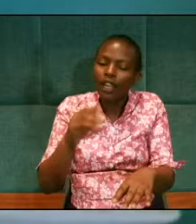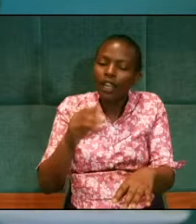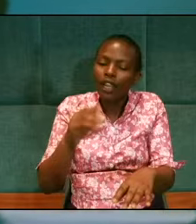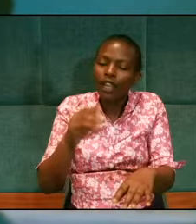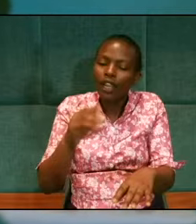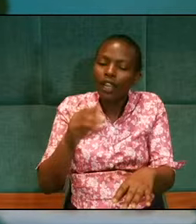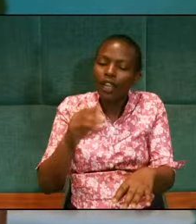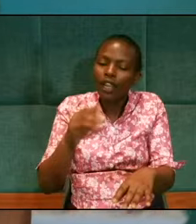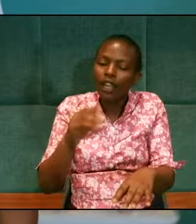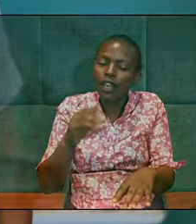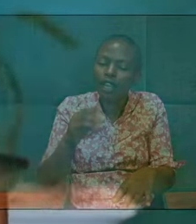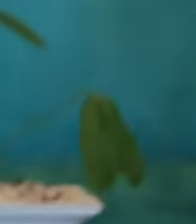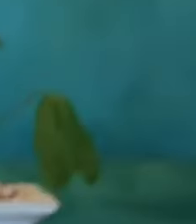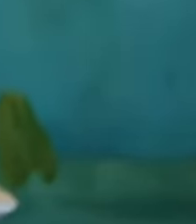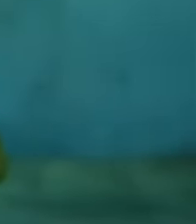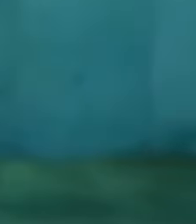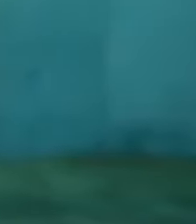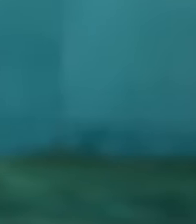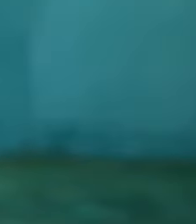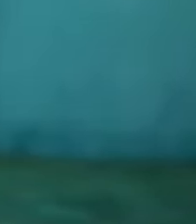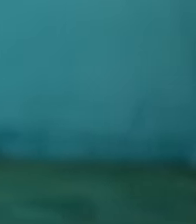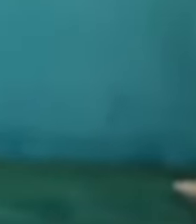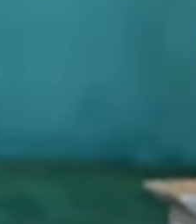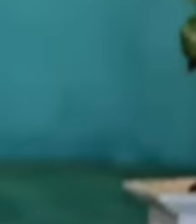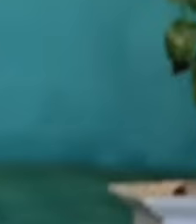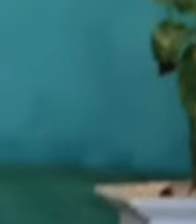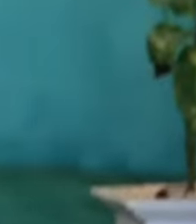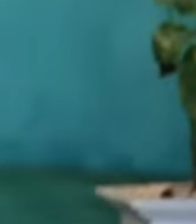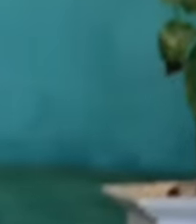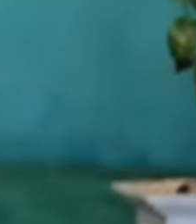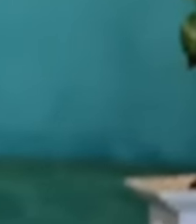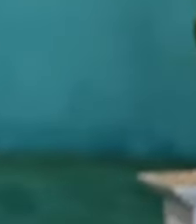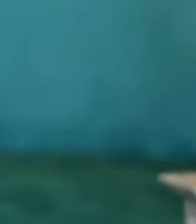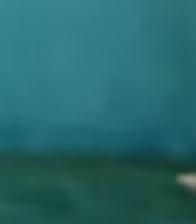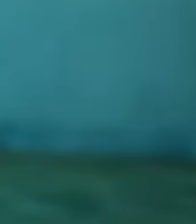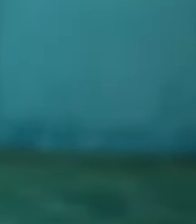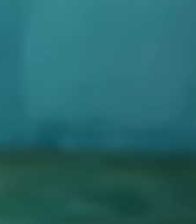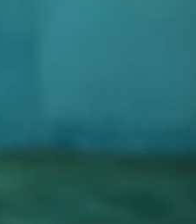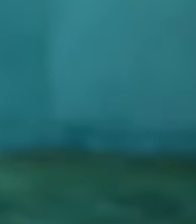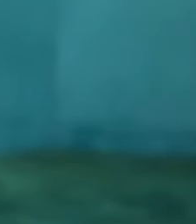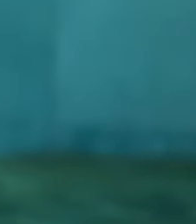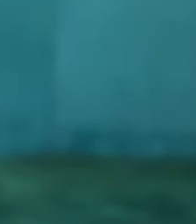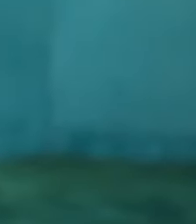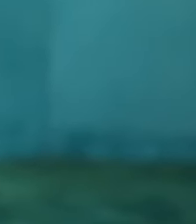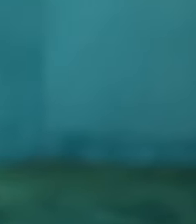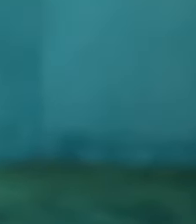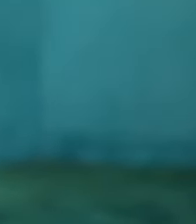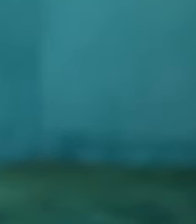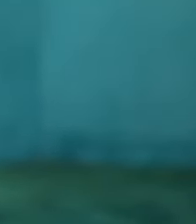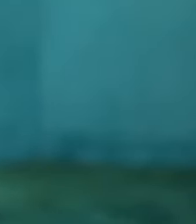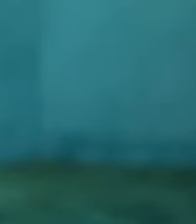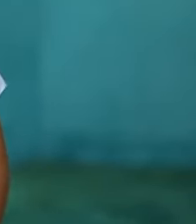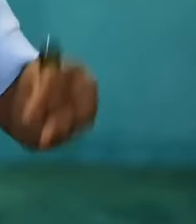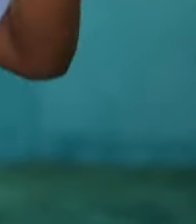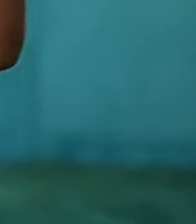eye. Your room must be clean. Your environment must be clean. I'm not saying luxury. It must be